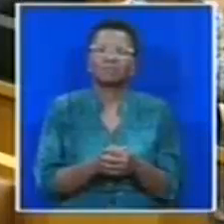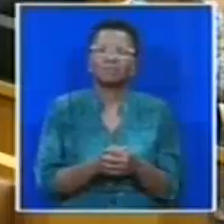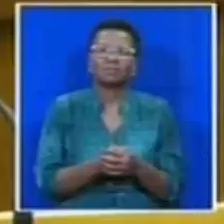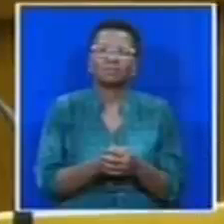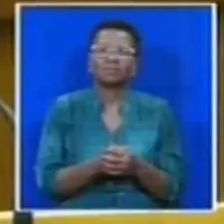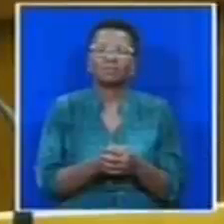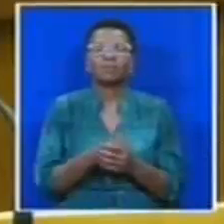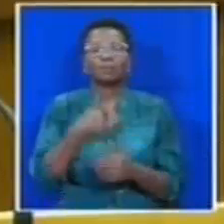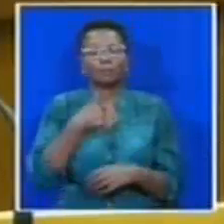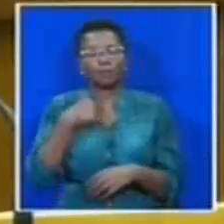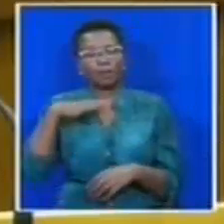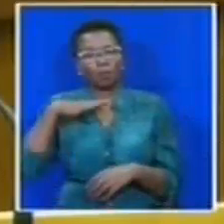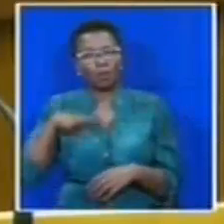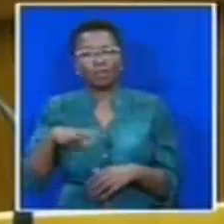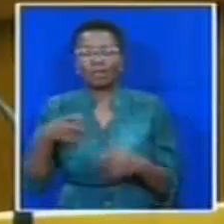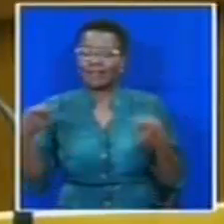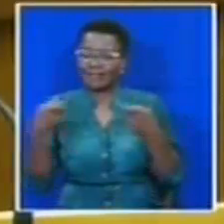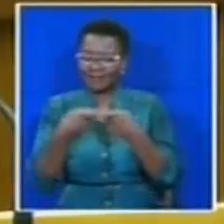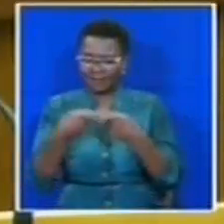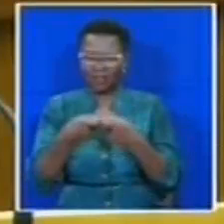We want the violence to stop.